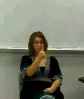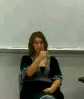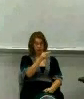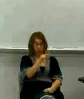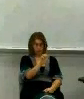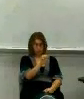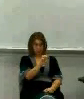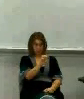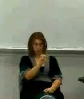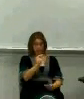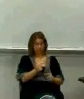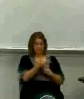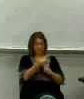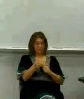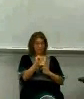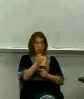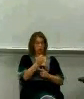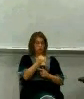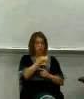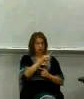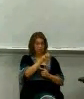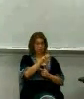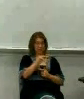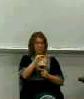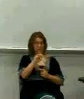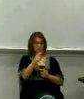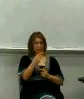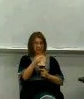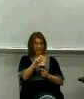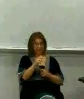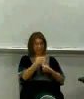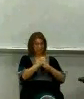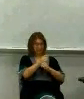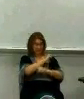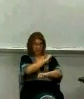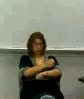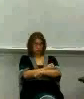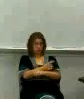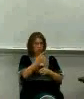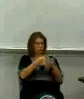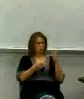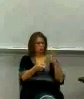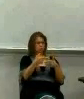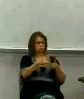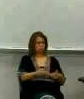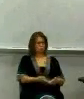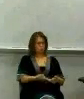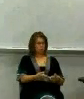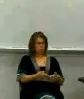that oxidize methane and generate energy, what's the name of those organisms?